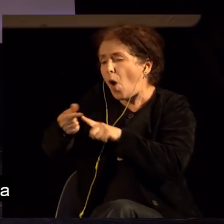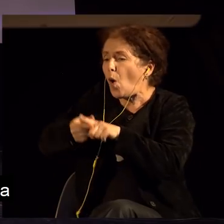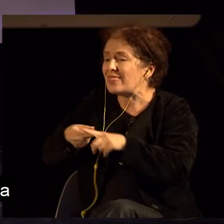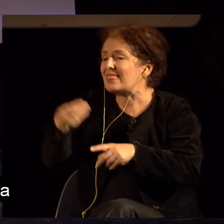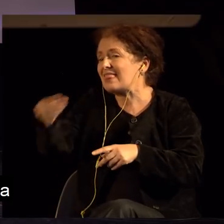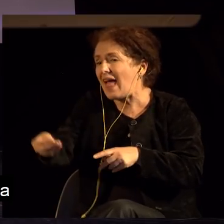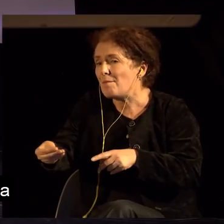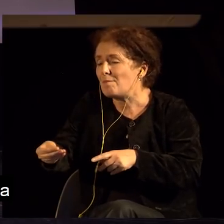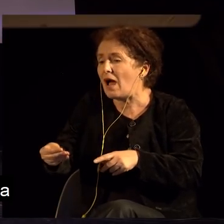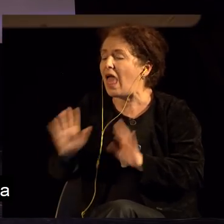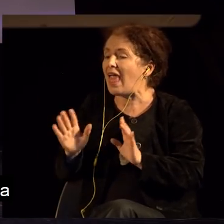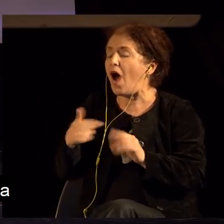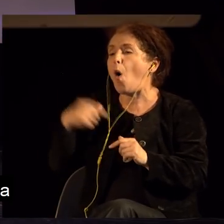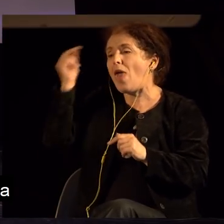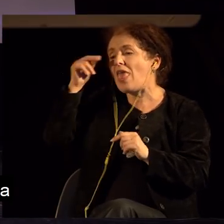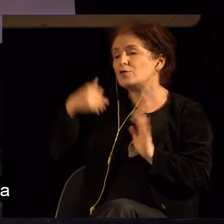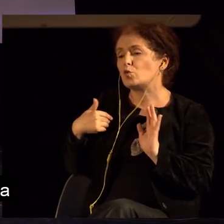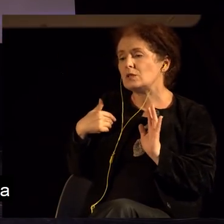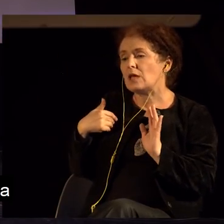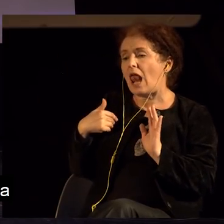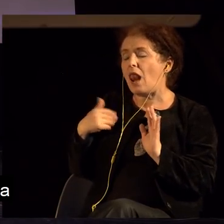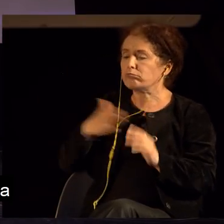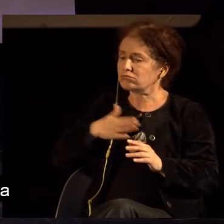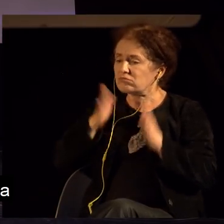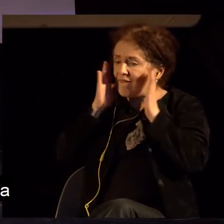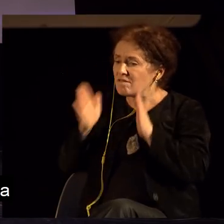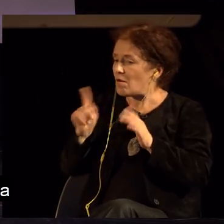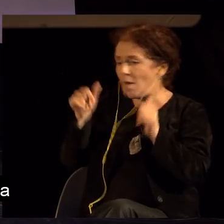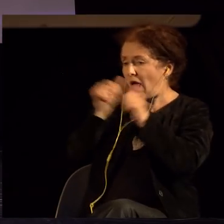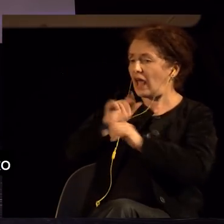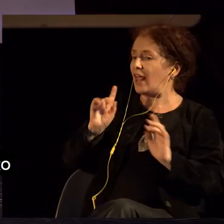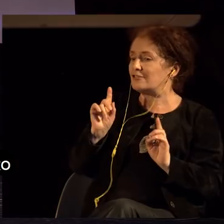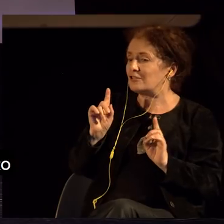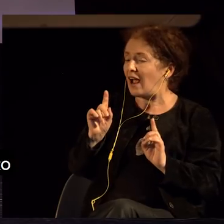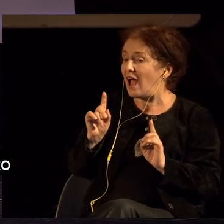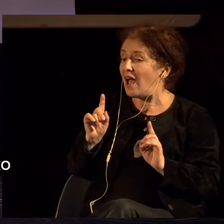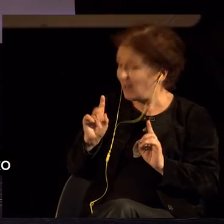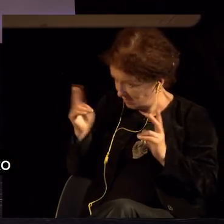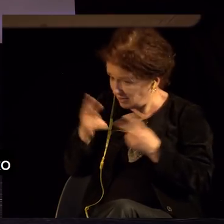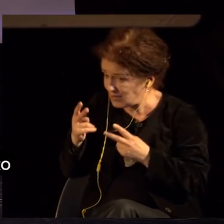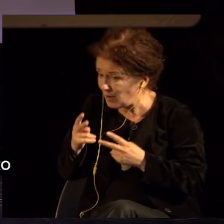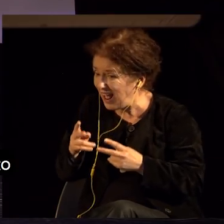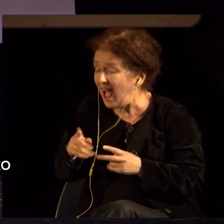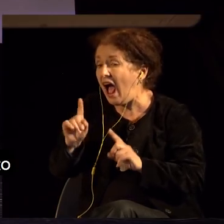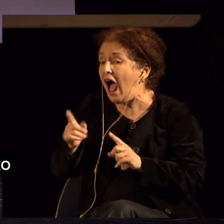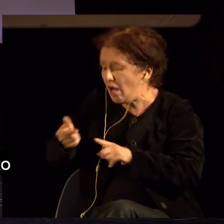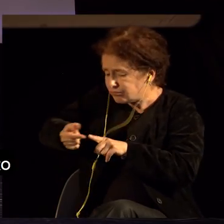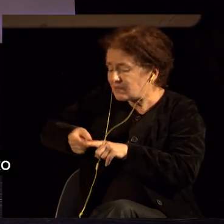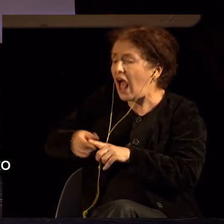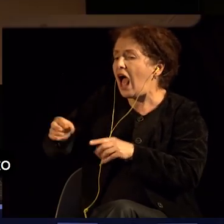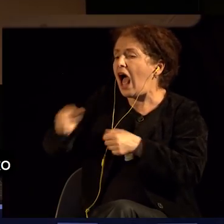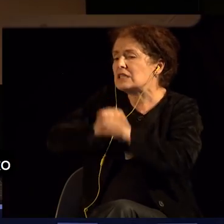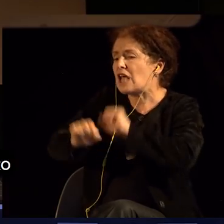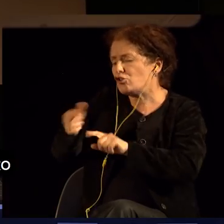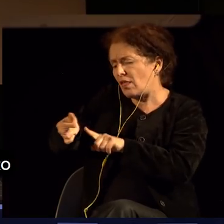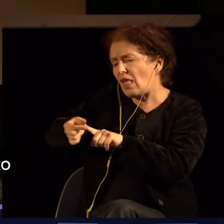reframe the idea of the condom as something that's liberating, associated with confidence and